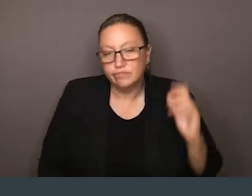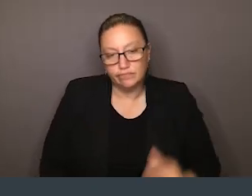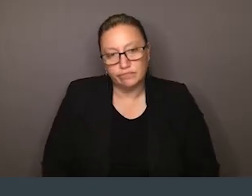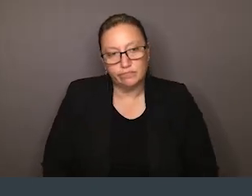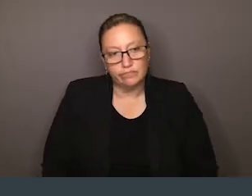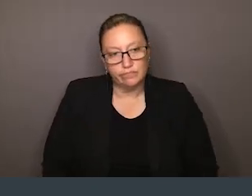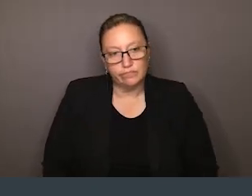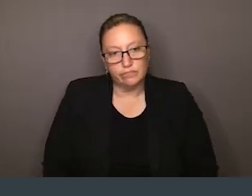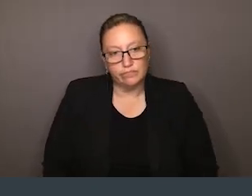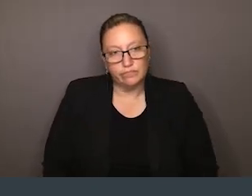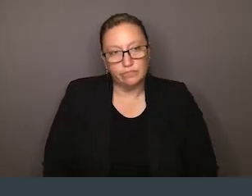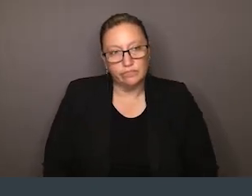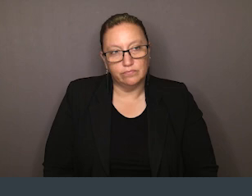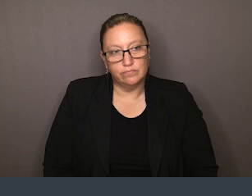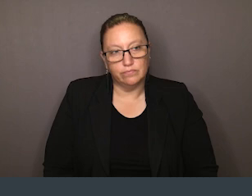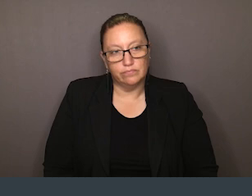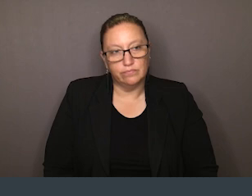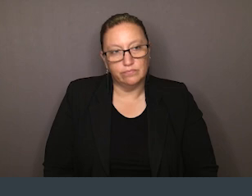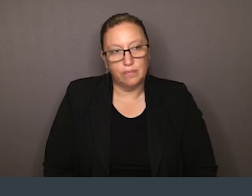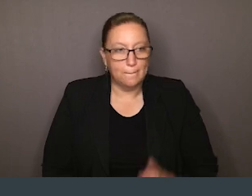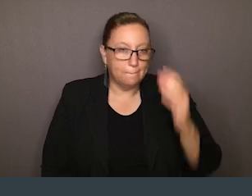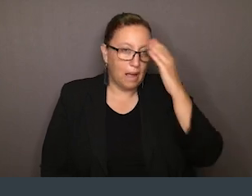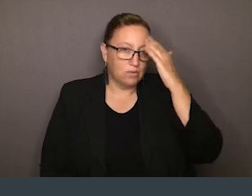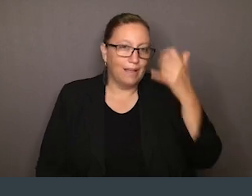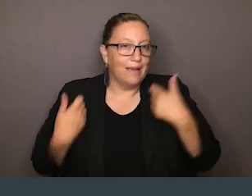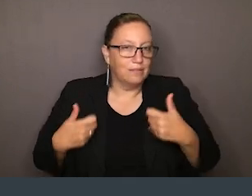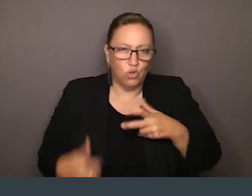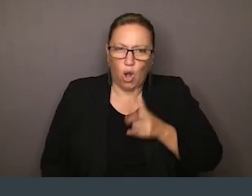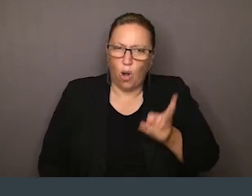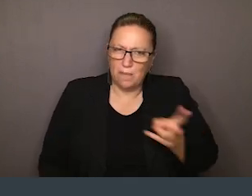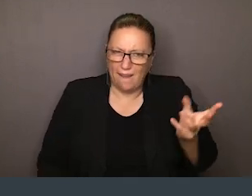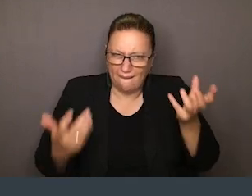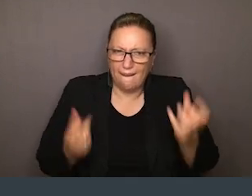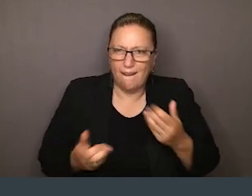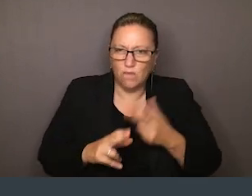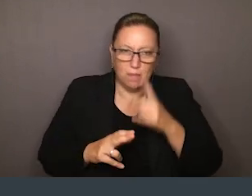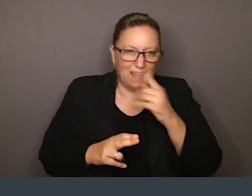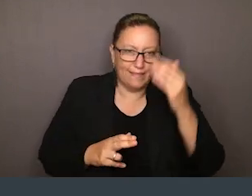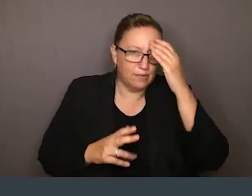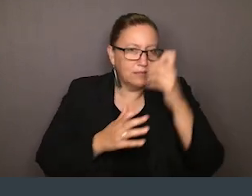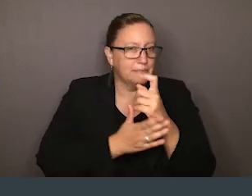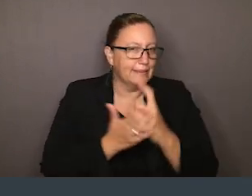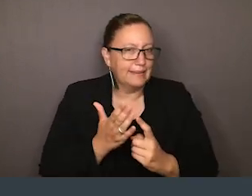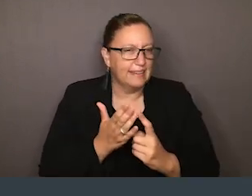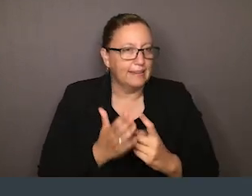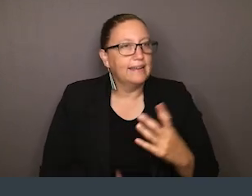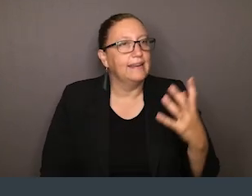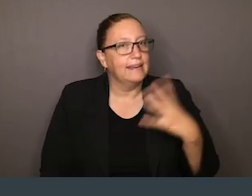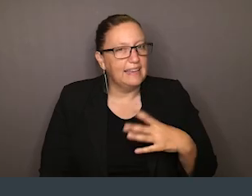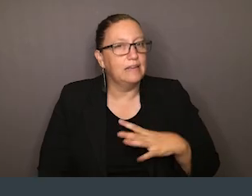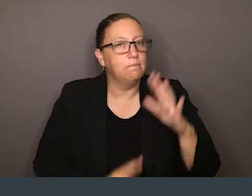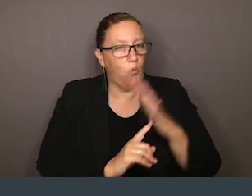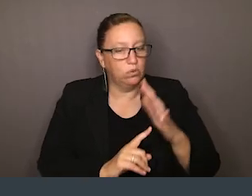to do. But given how common mental illness is in people with intellectual disability, it's important we